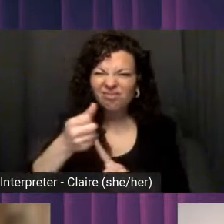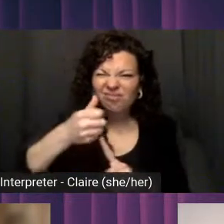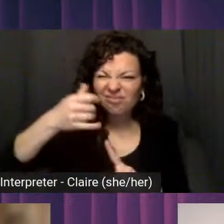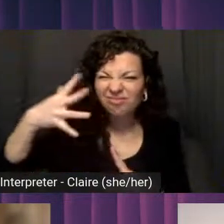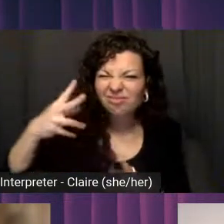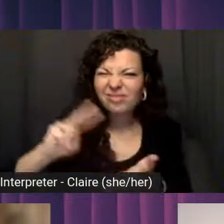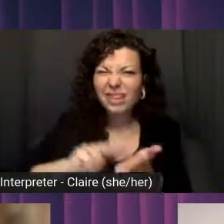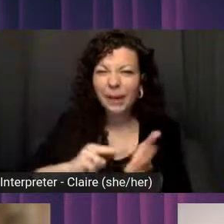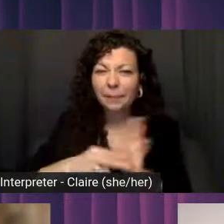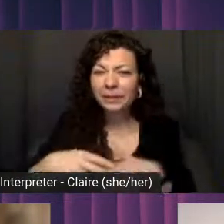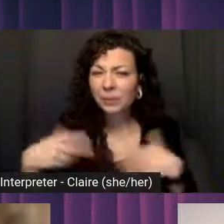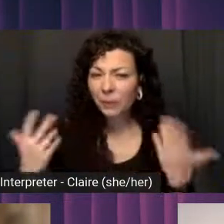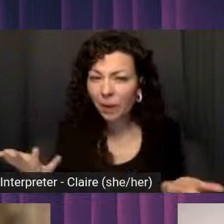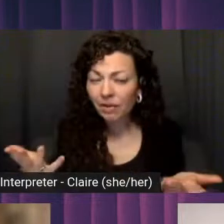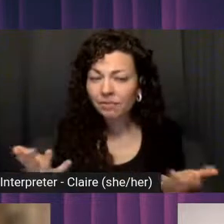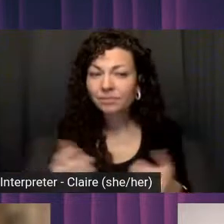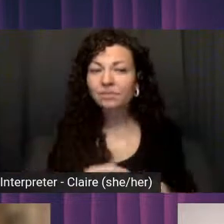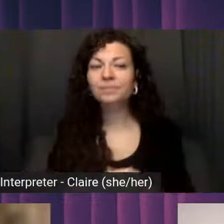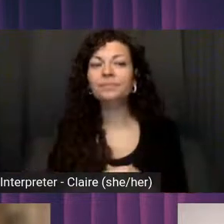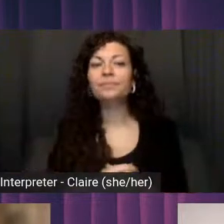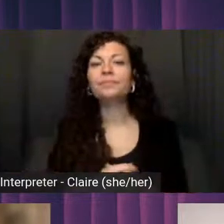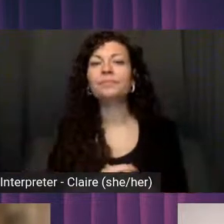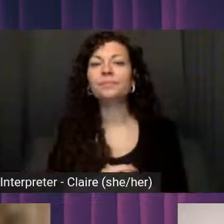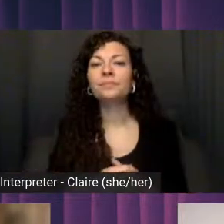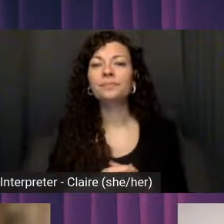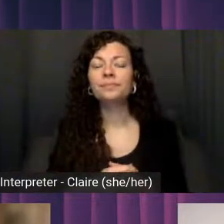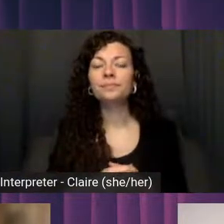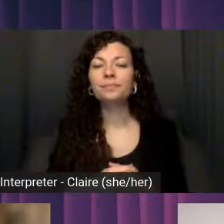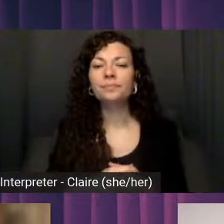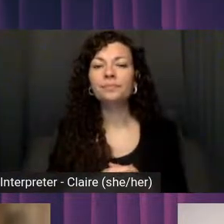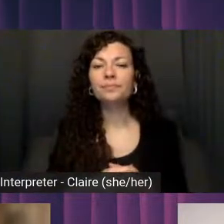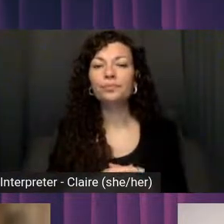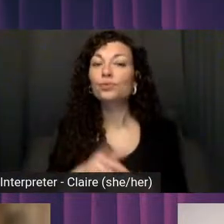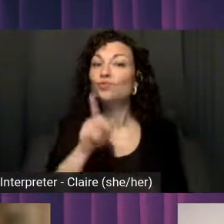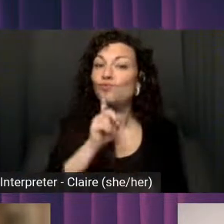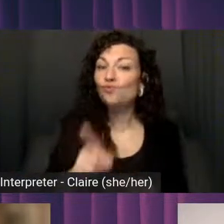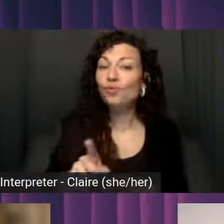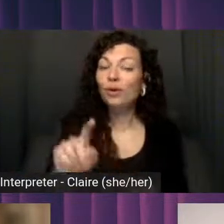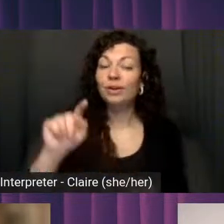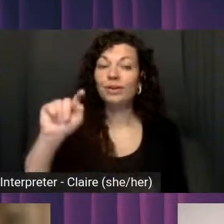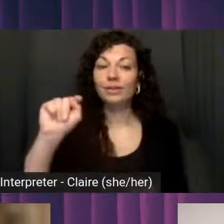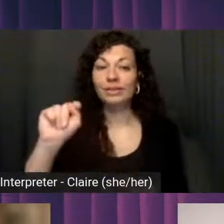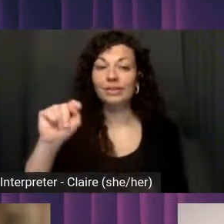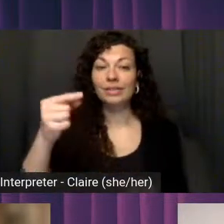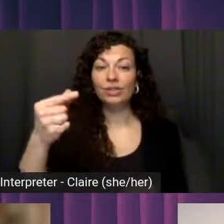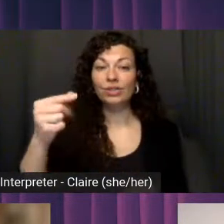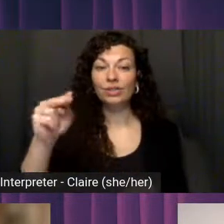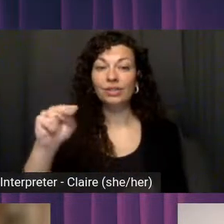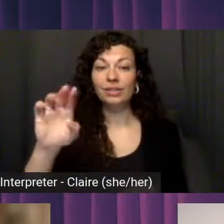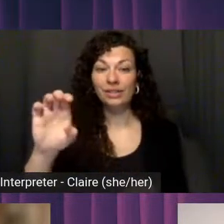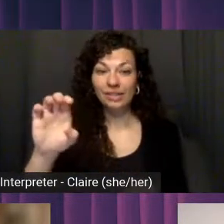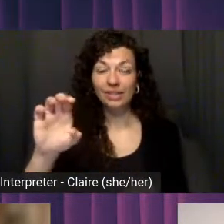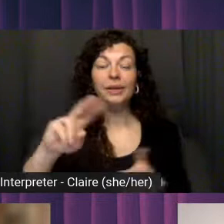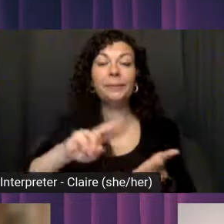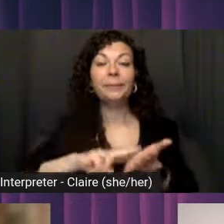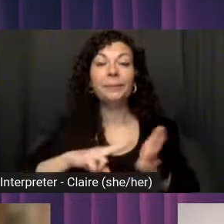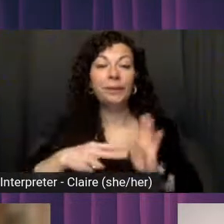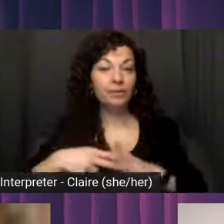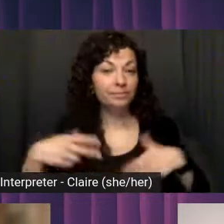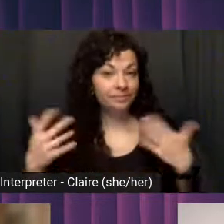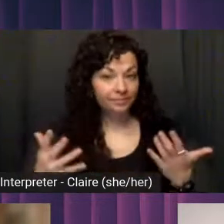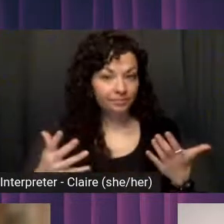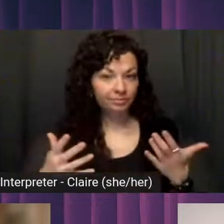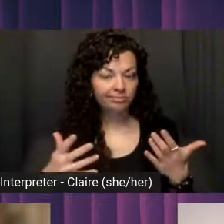you tell us what that stands for? Sure. It is an acronym that can mean